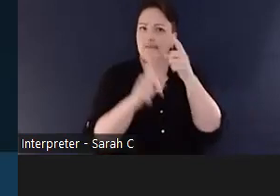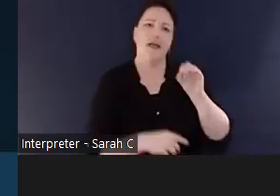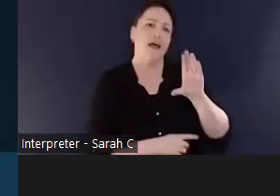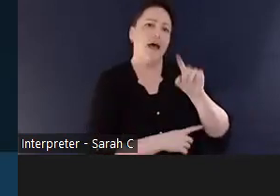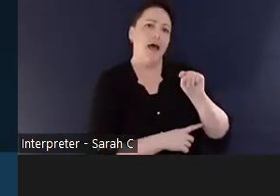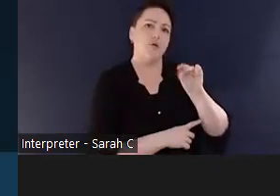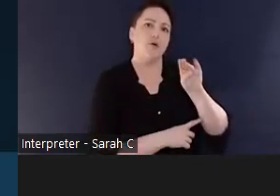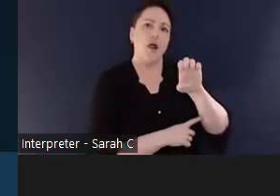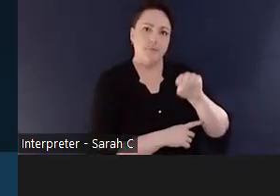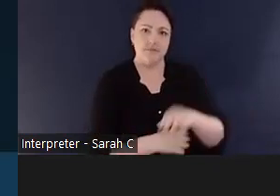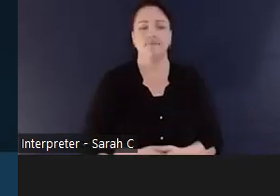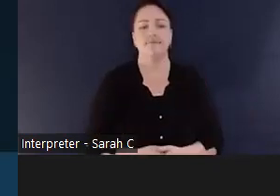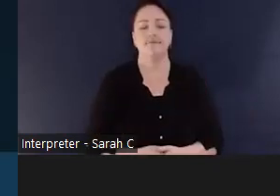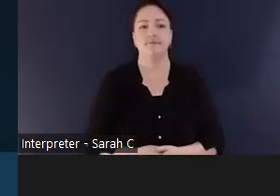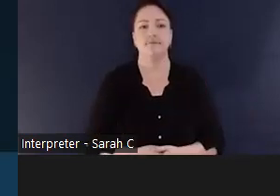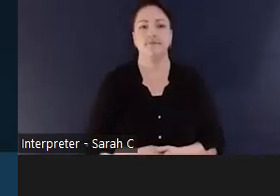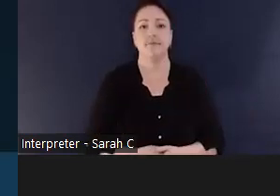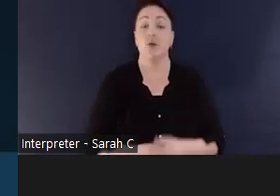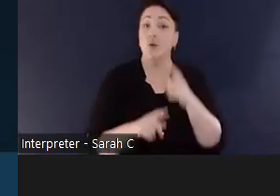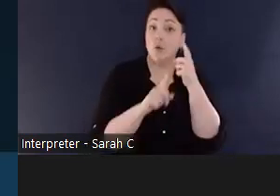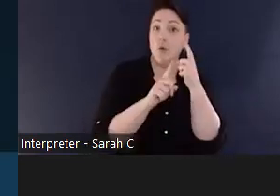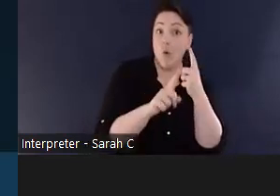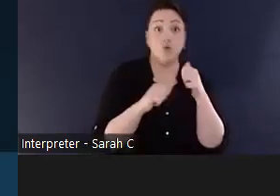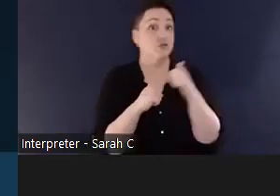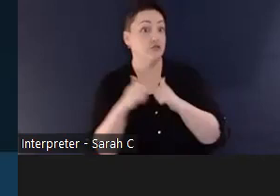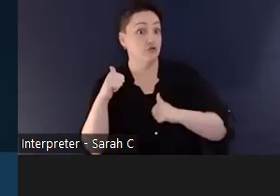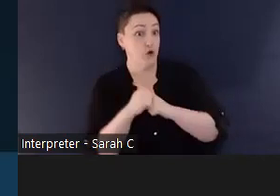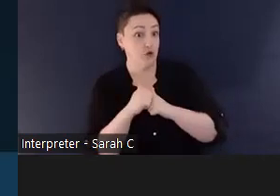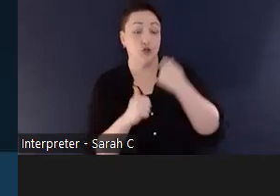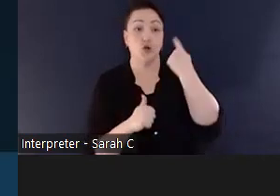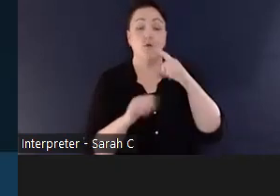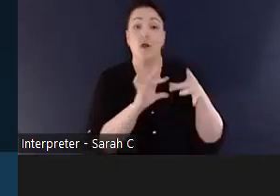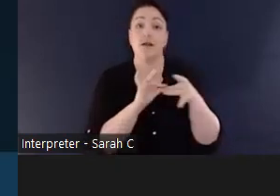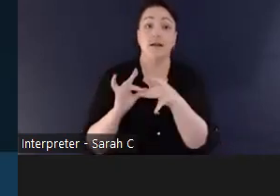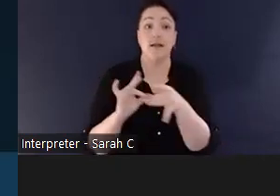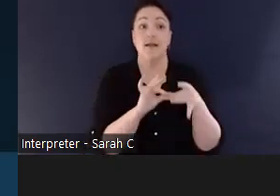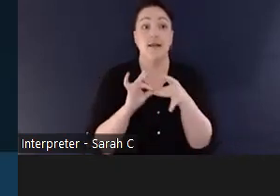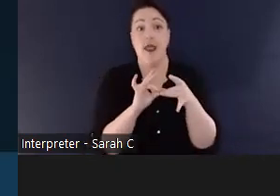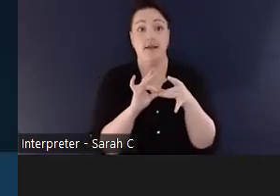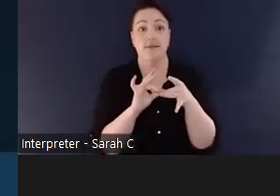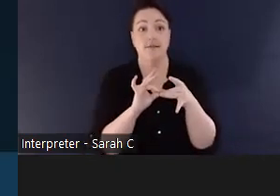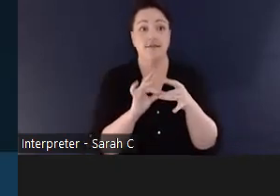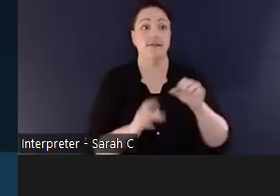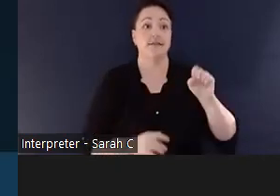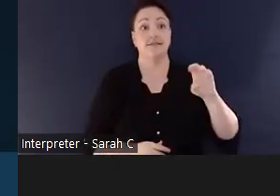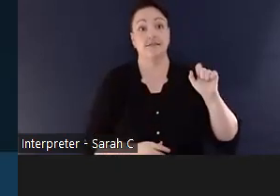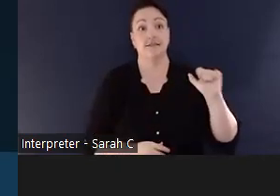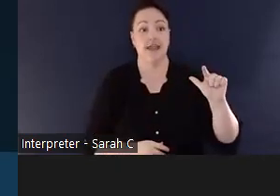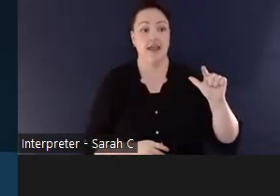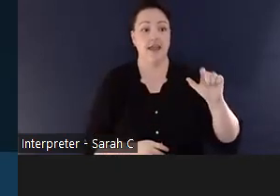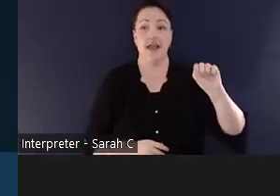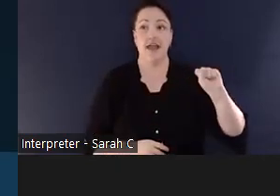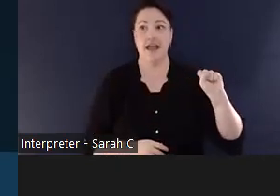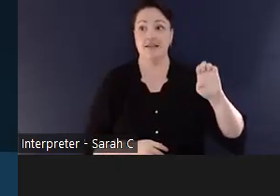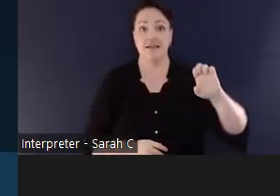Participants will learn about the goals and structure of the Connect SoCal SCP call for. As SCAG